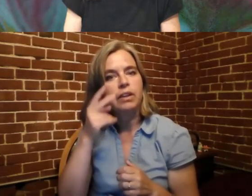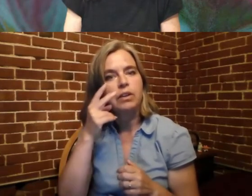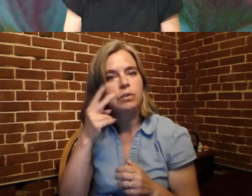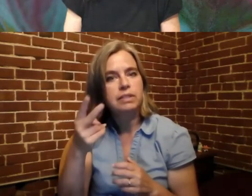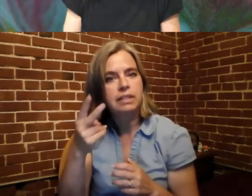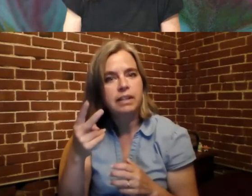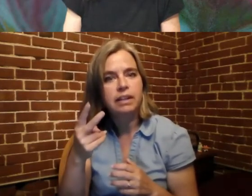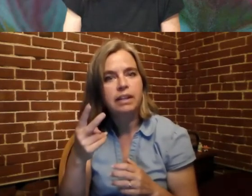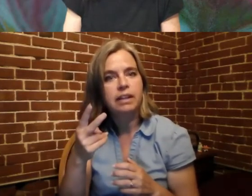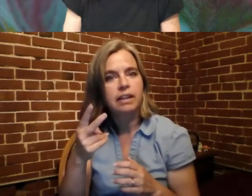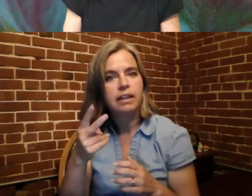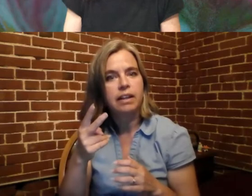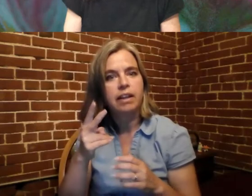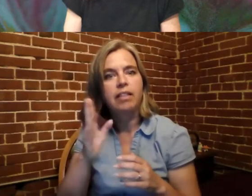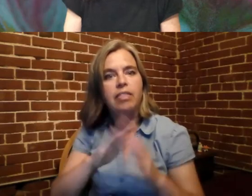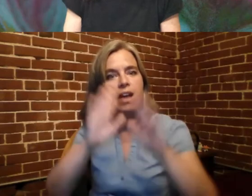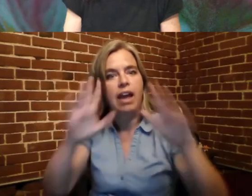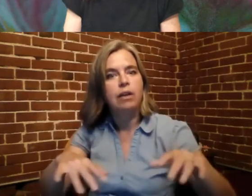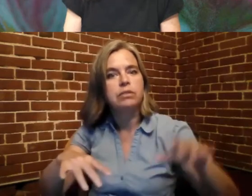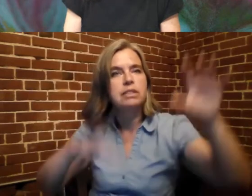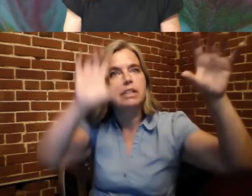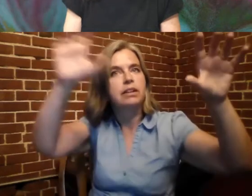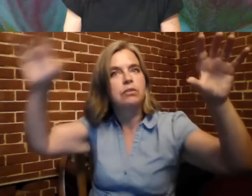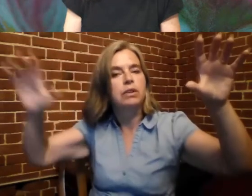around your house is not decoration anymore.